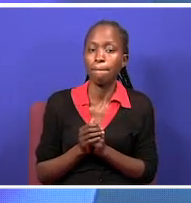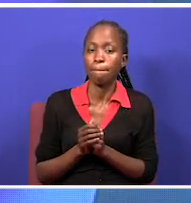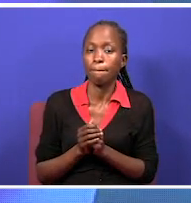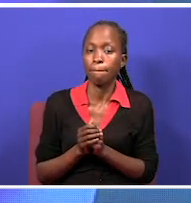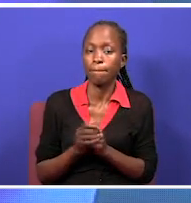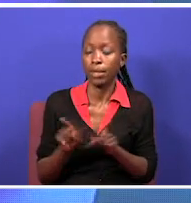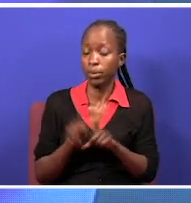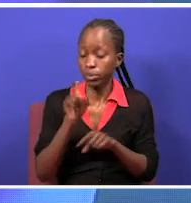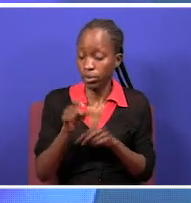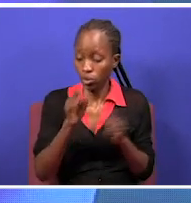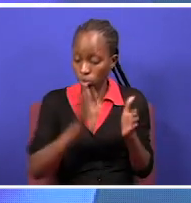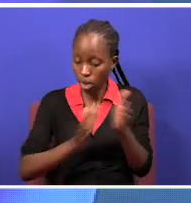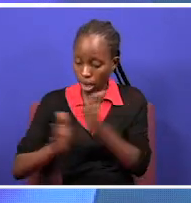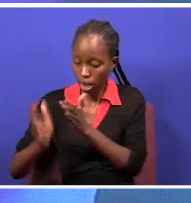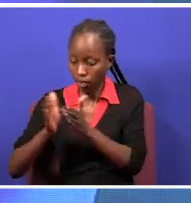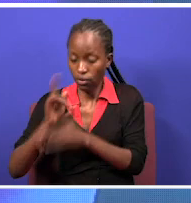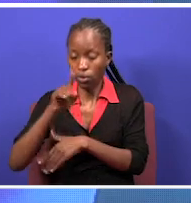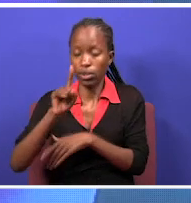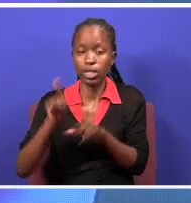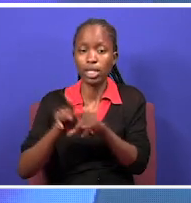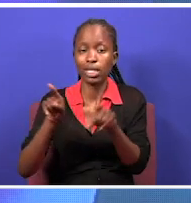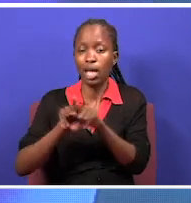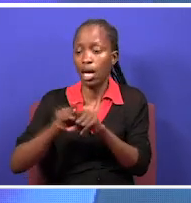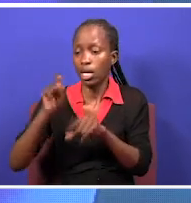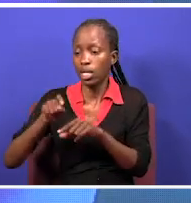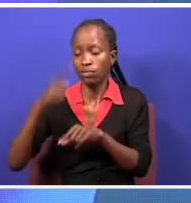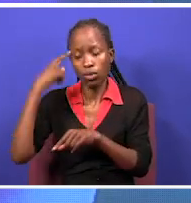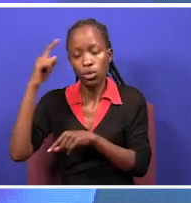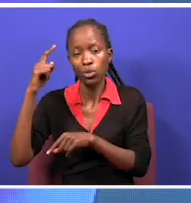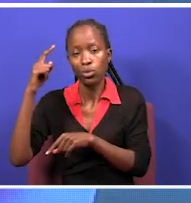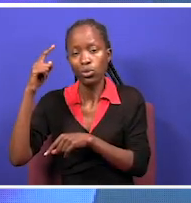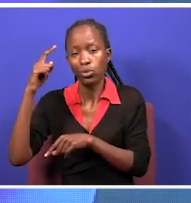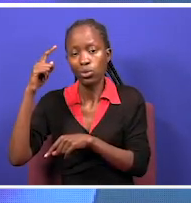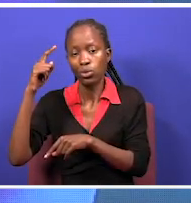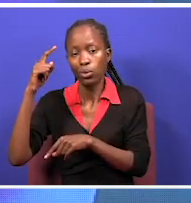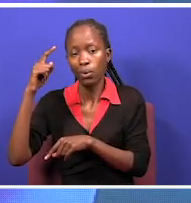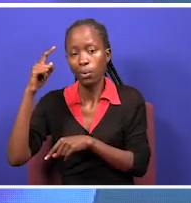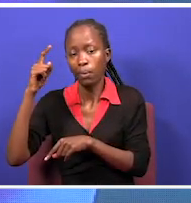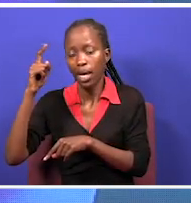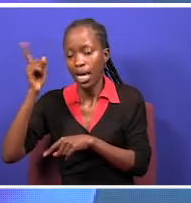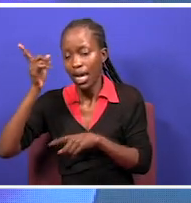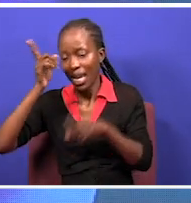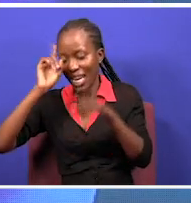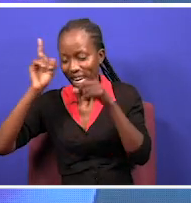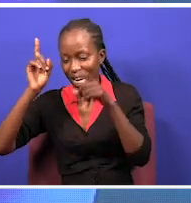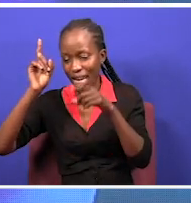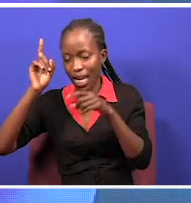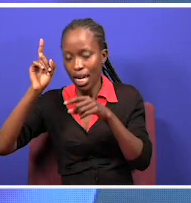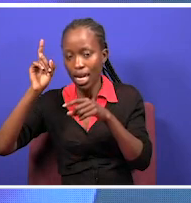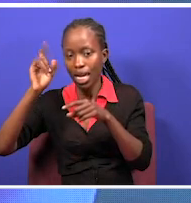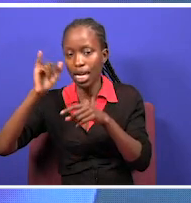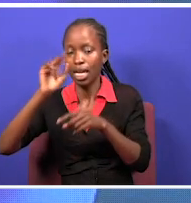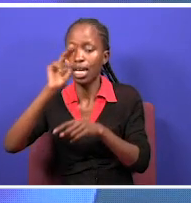organizing ourselves. Creativity also is called for because they get bored or very easily get